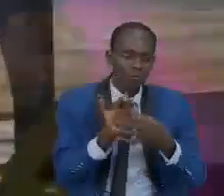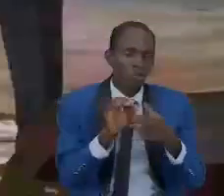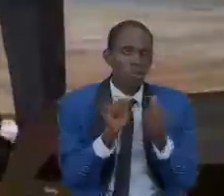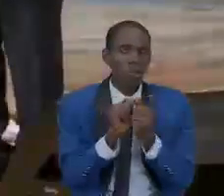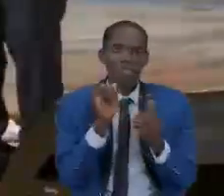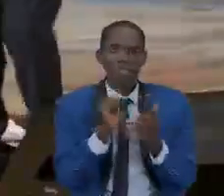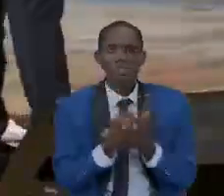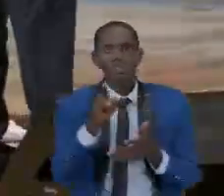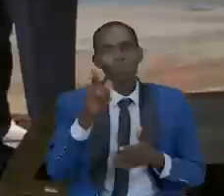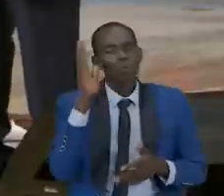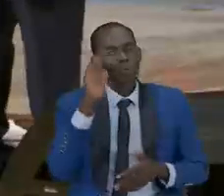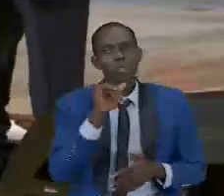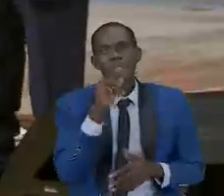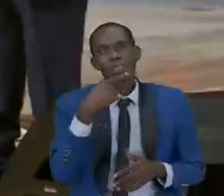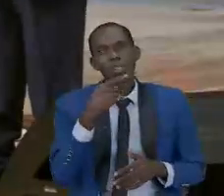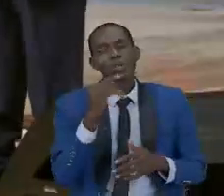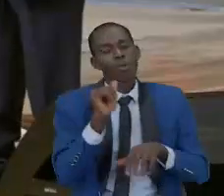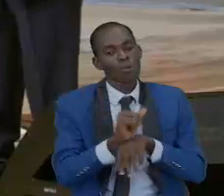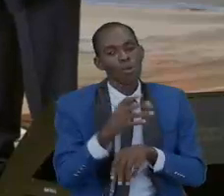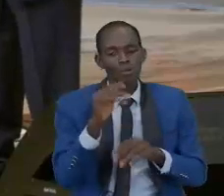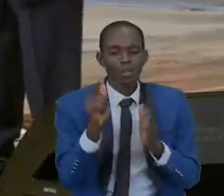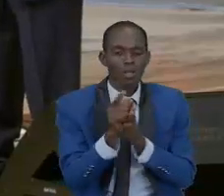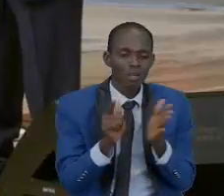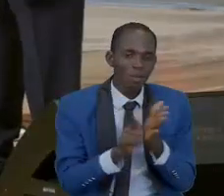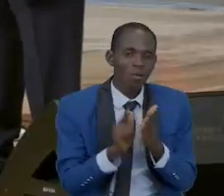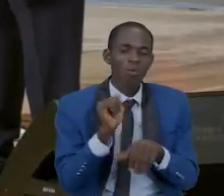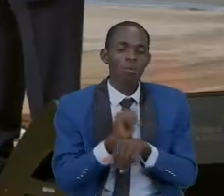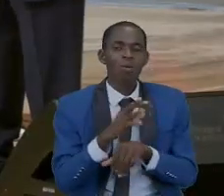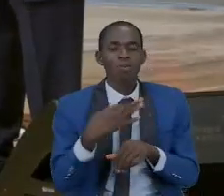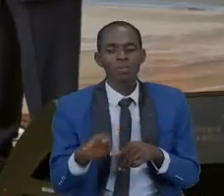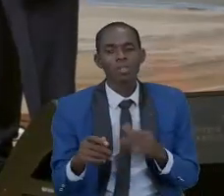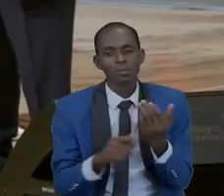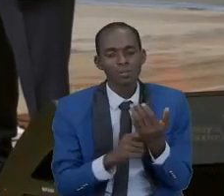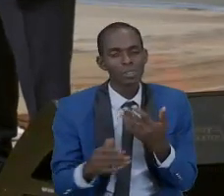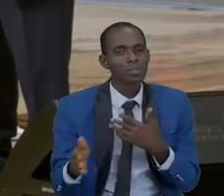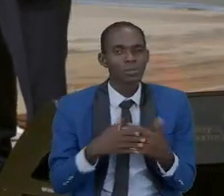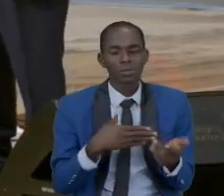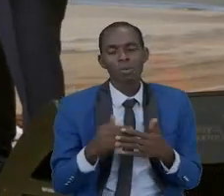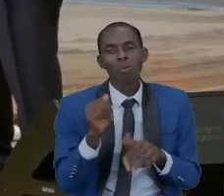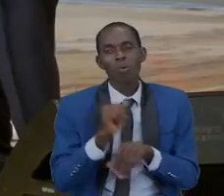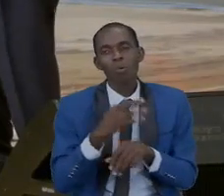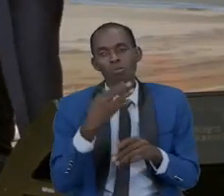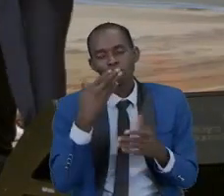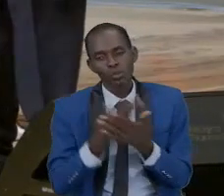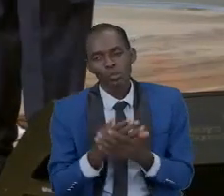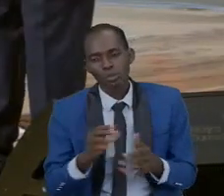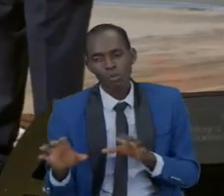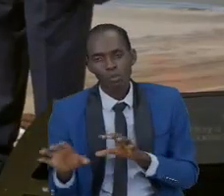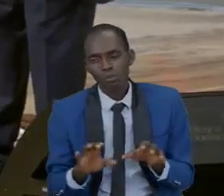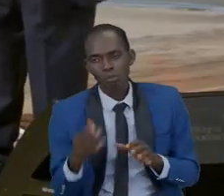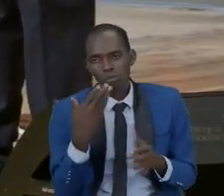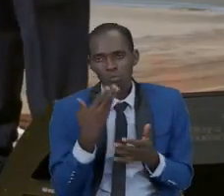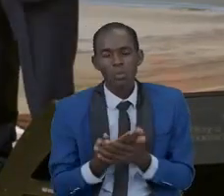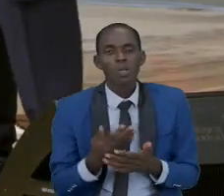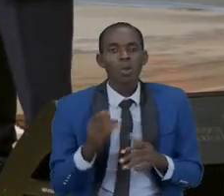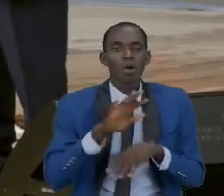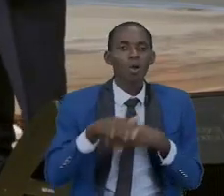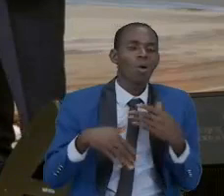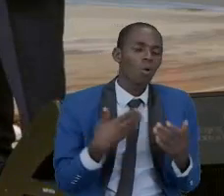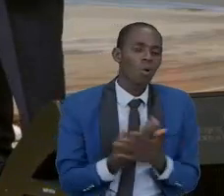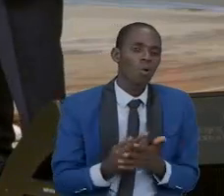you're not saying works of the law works of the flesh walks of doing good and works of this everything long together